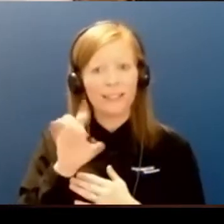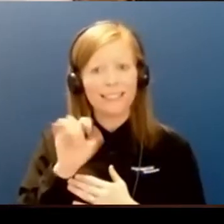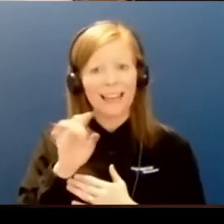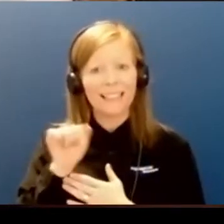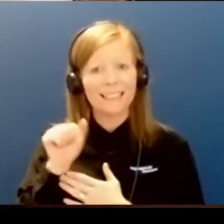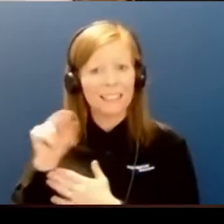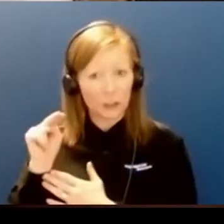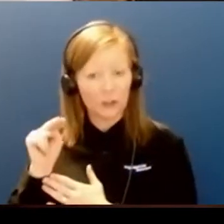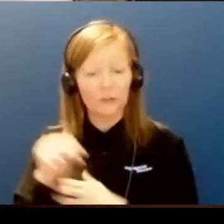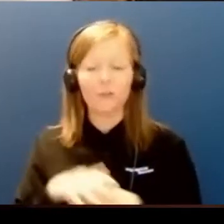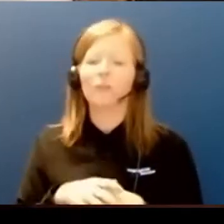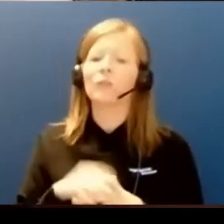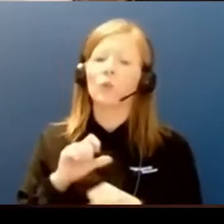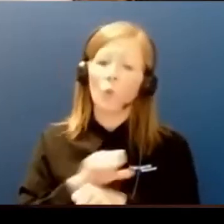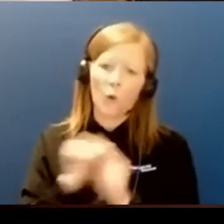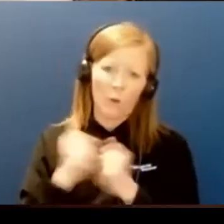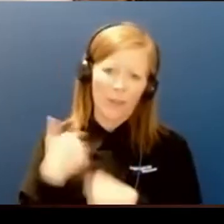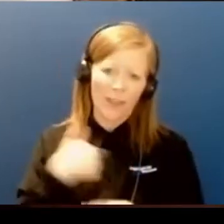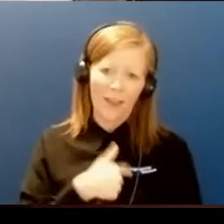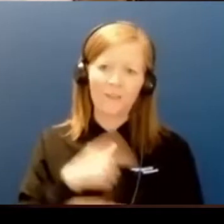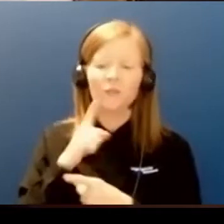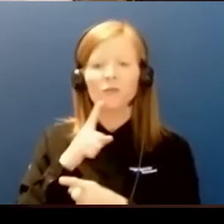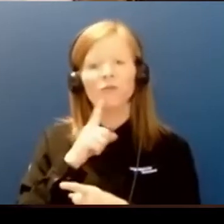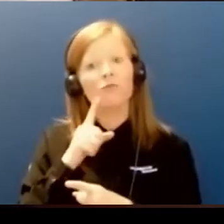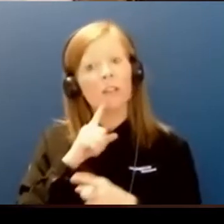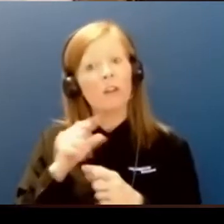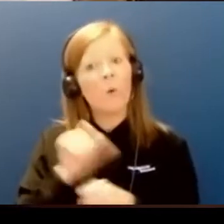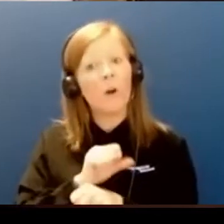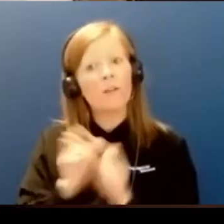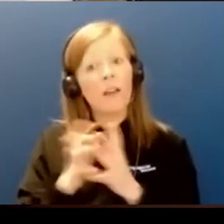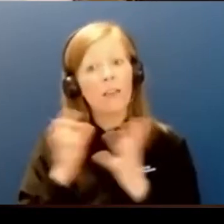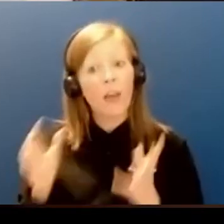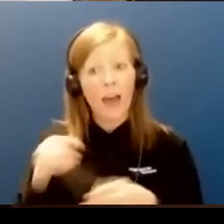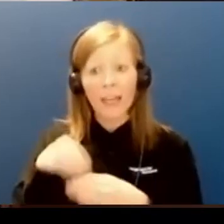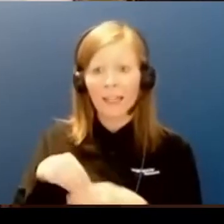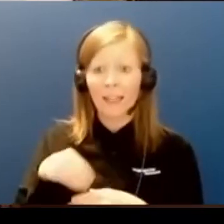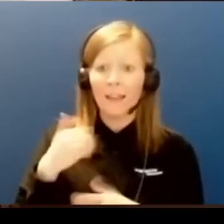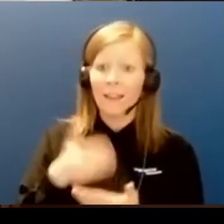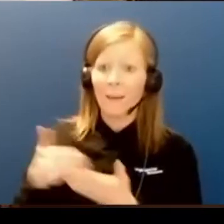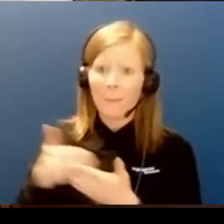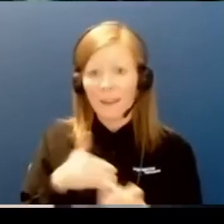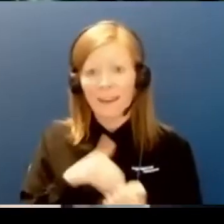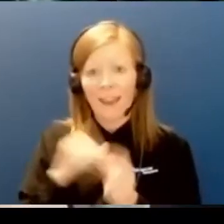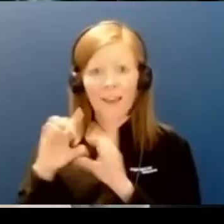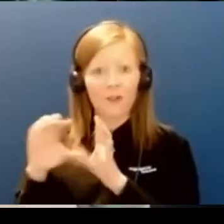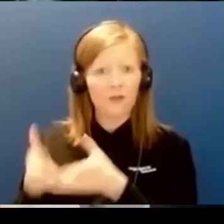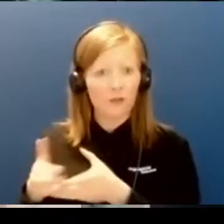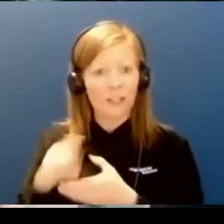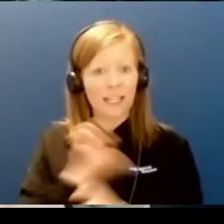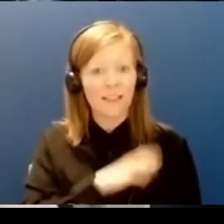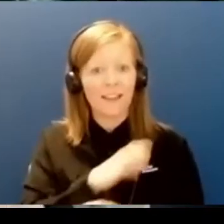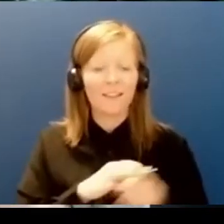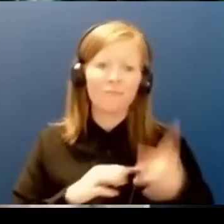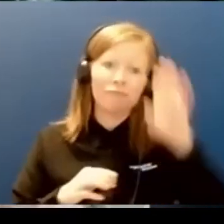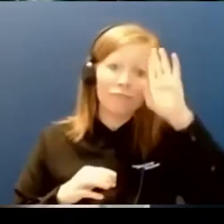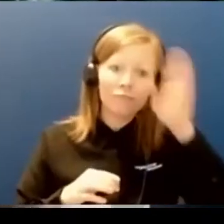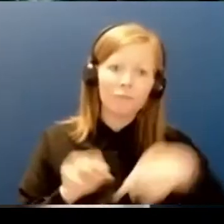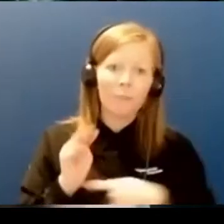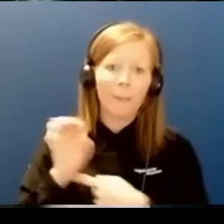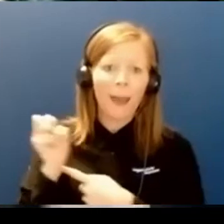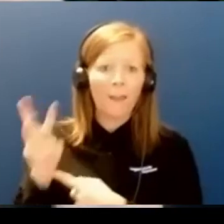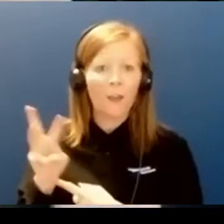Whipple works a lot in the pediatric clinic. Matty, can you introduce yourself? Sure. Hi, my name is Matthew Whipple, and I'm